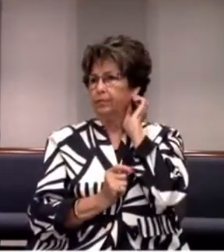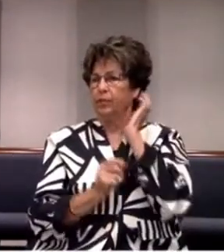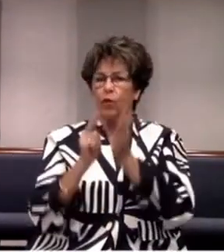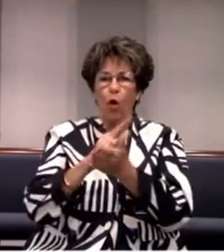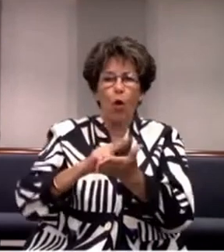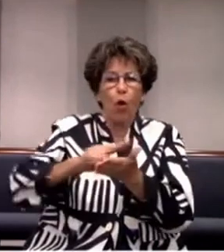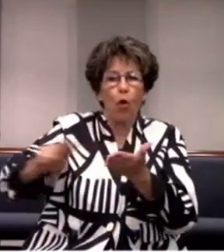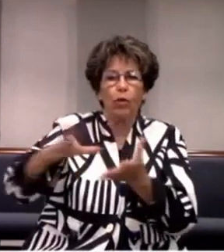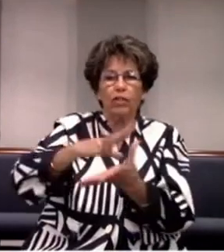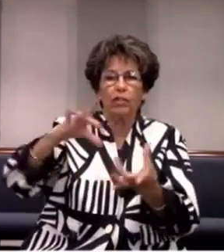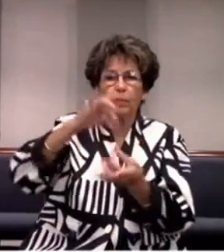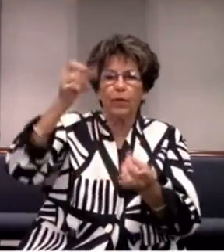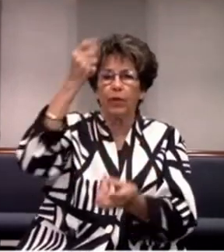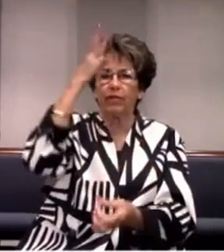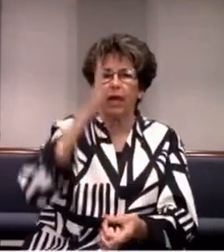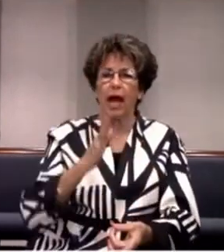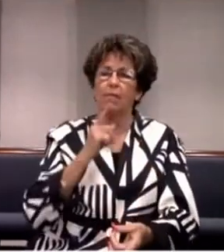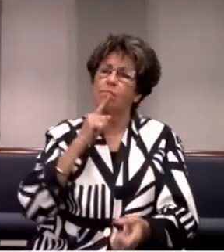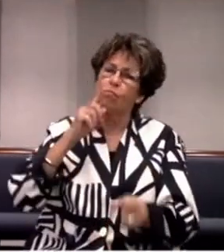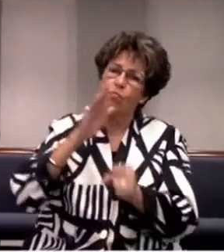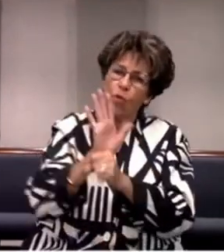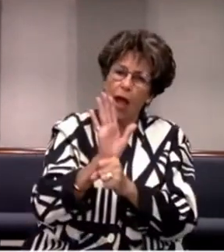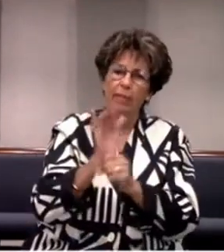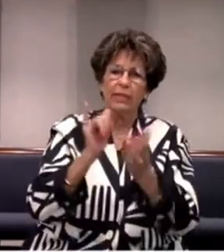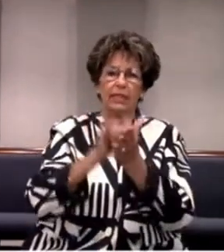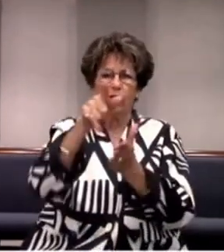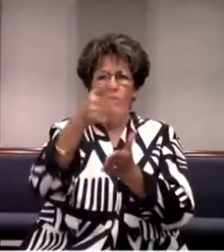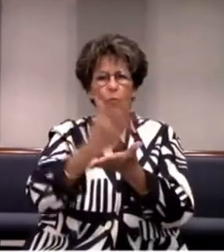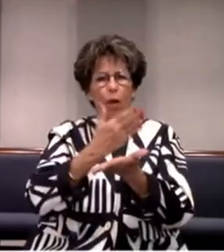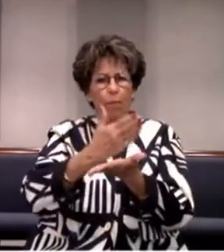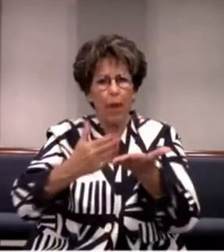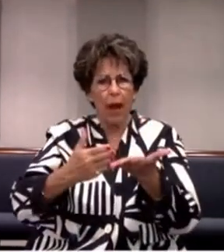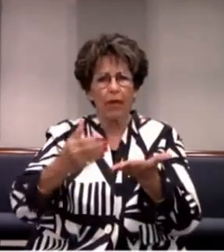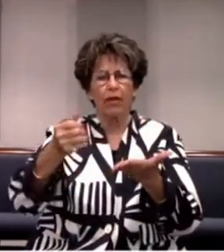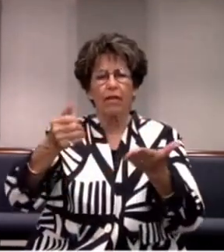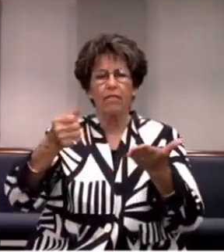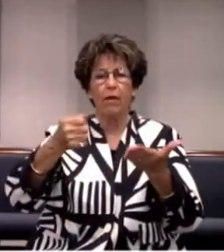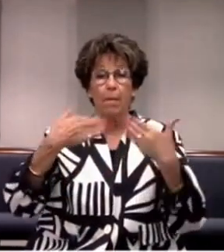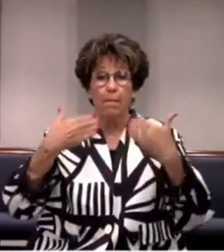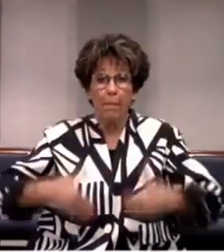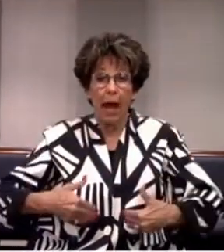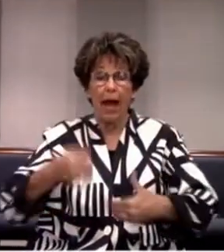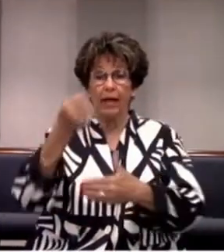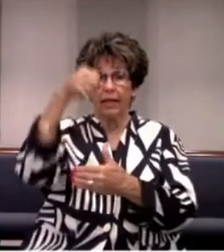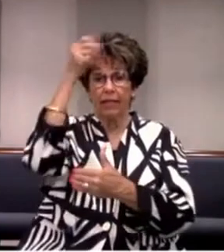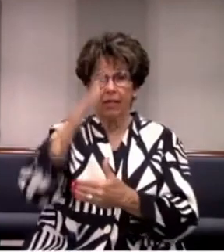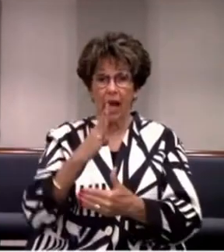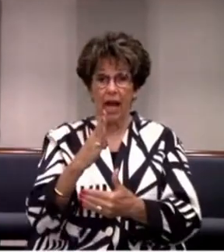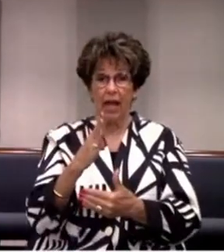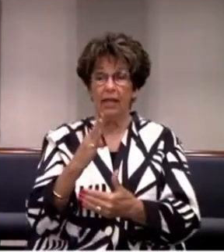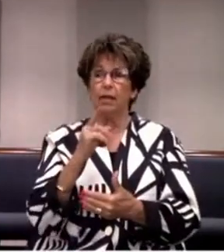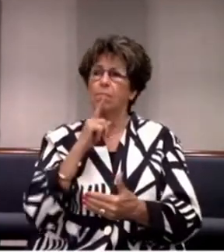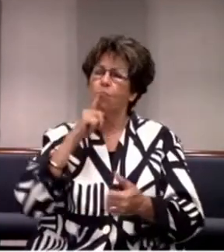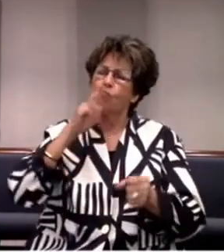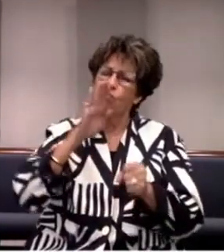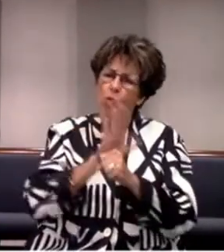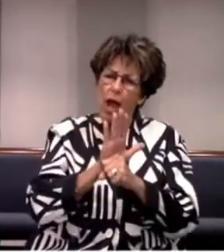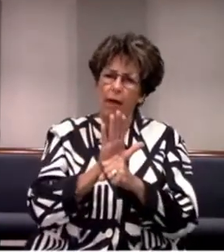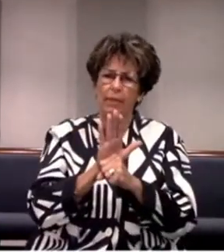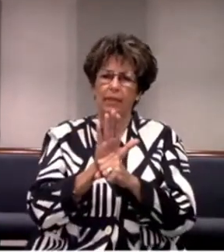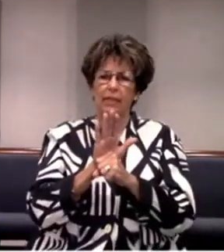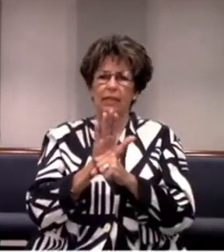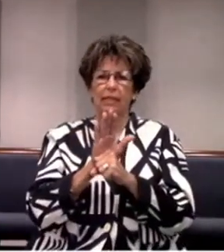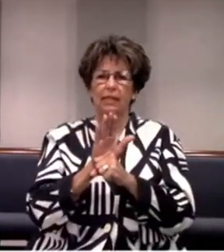Holy Spirit of God assures you that you're part of the body of Christ. The Holy Spirit of God assures you that you've been saved. He